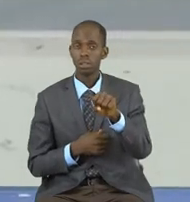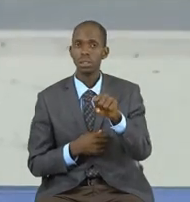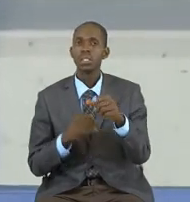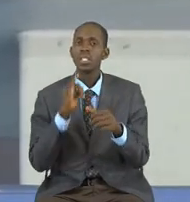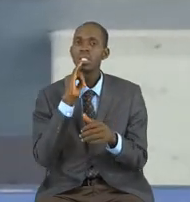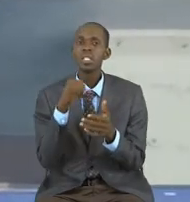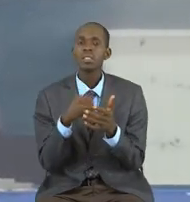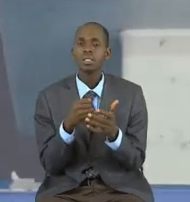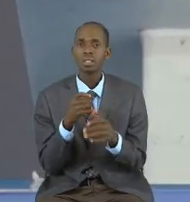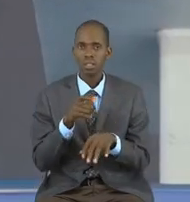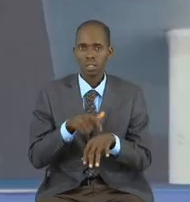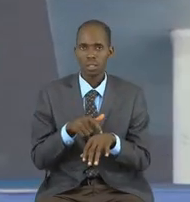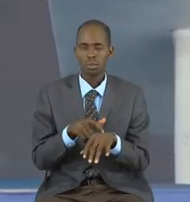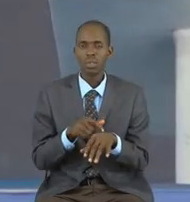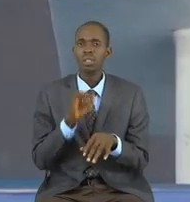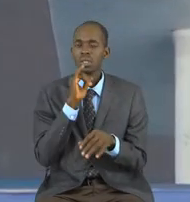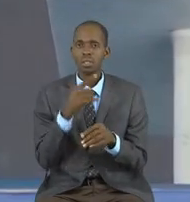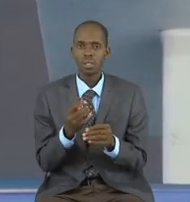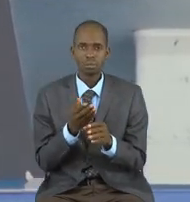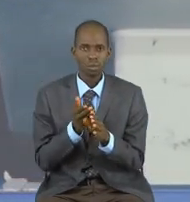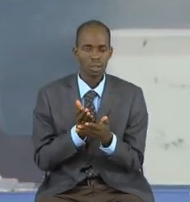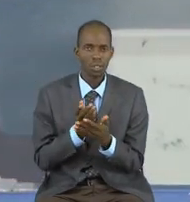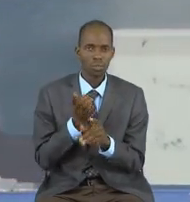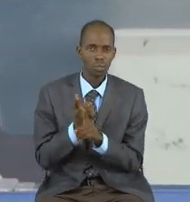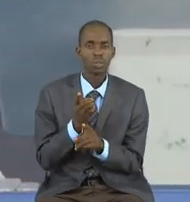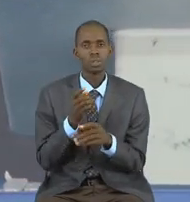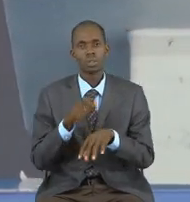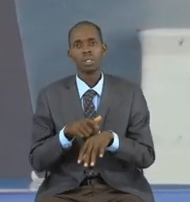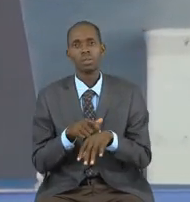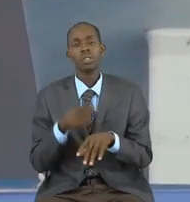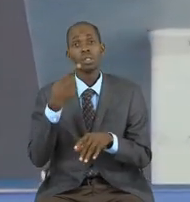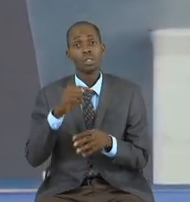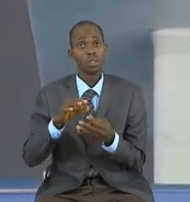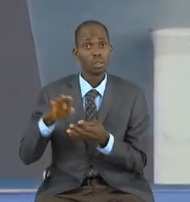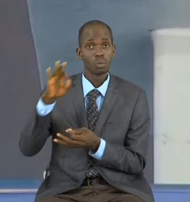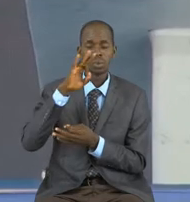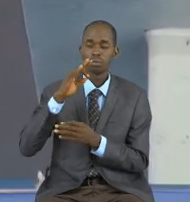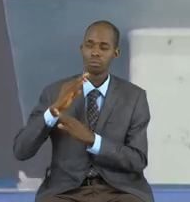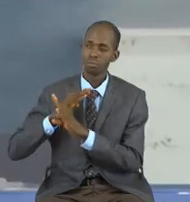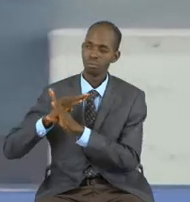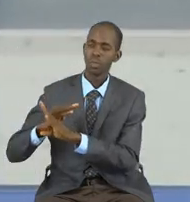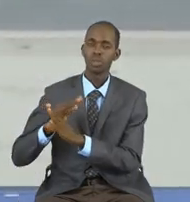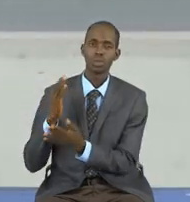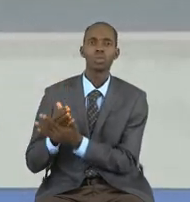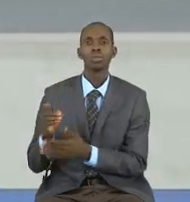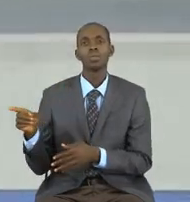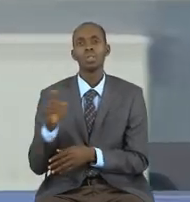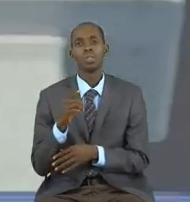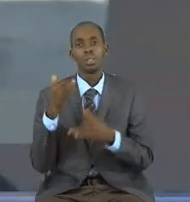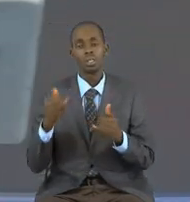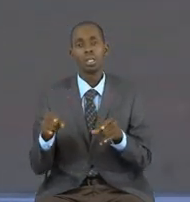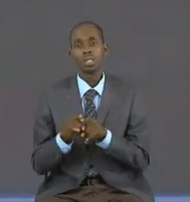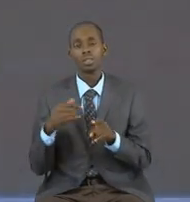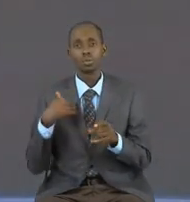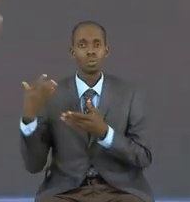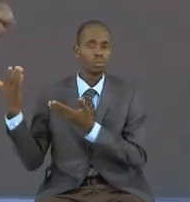they right? Are they ready? The Spirit constrained them. Now, as we bring everything to a conclusion